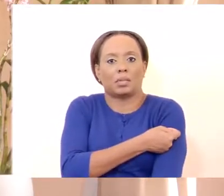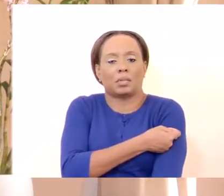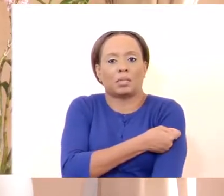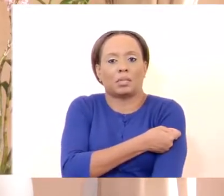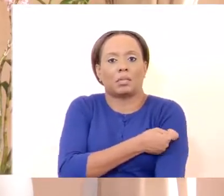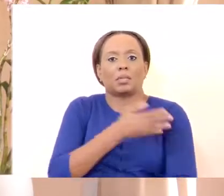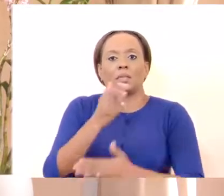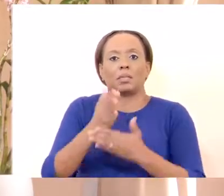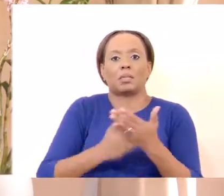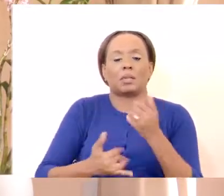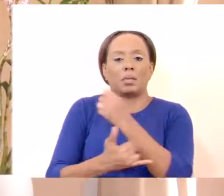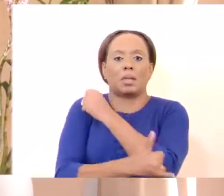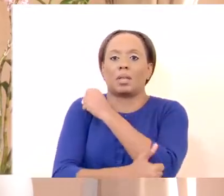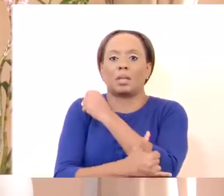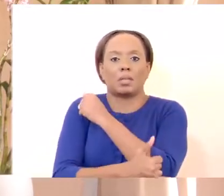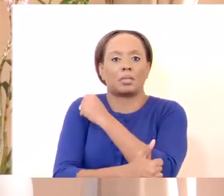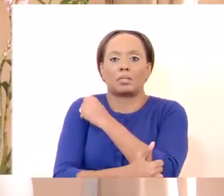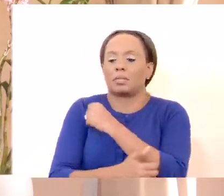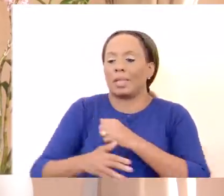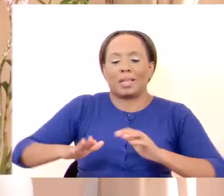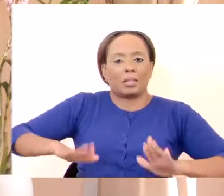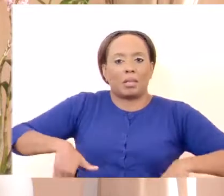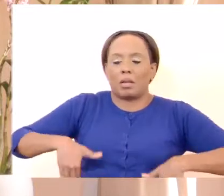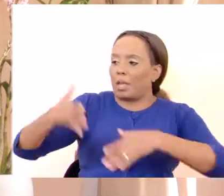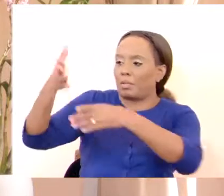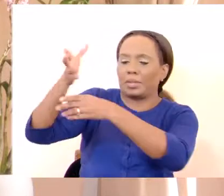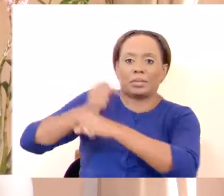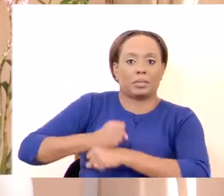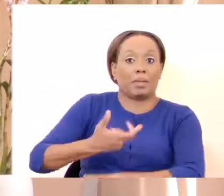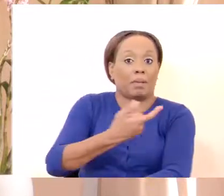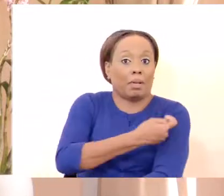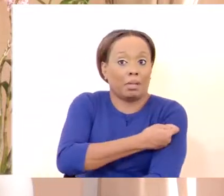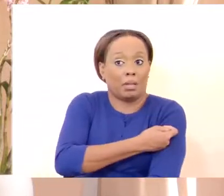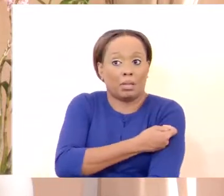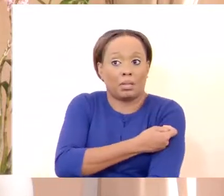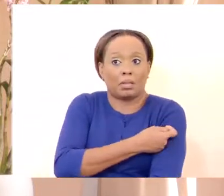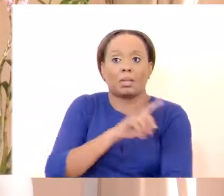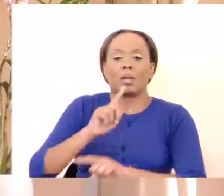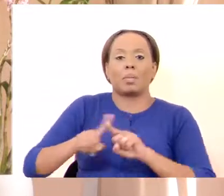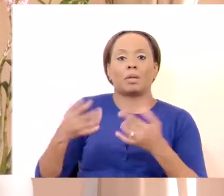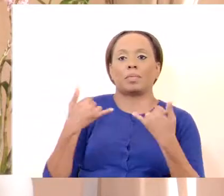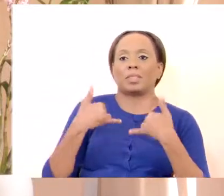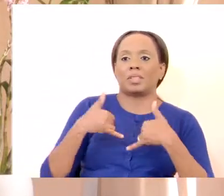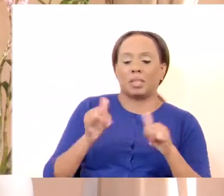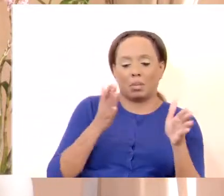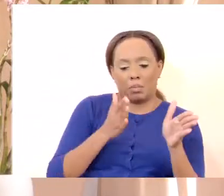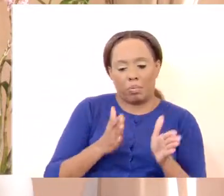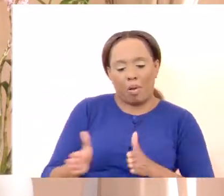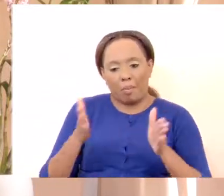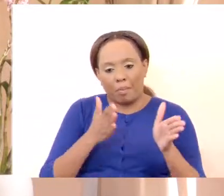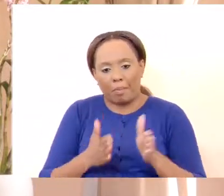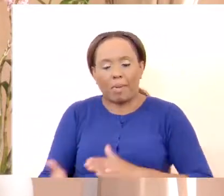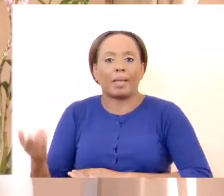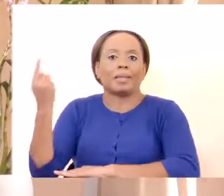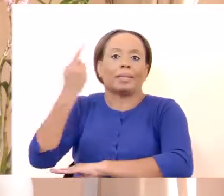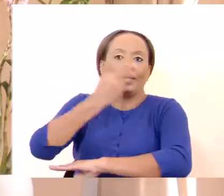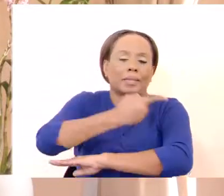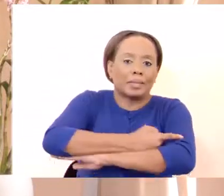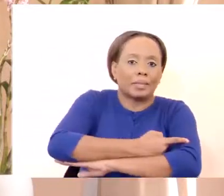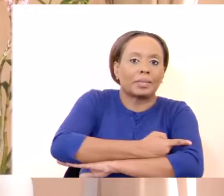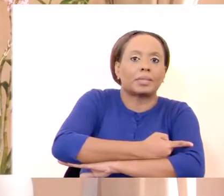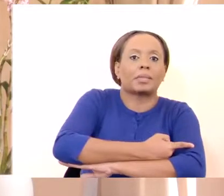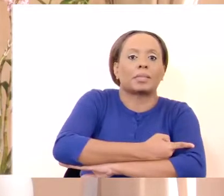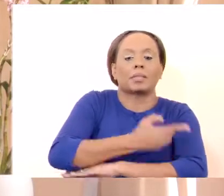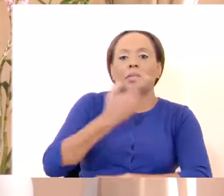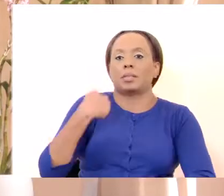that have not taken up their quotas, but they're still arranging the delivery dates and so on with the facility, and